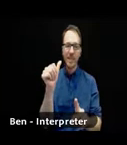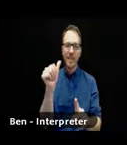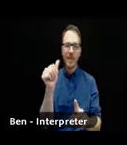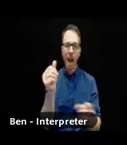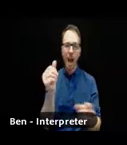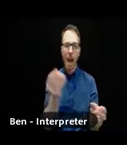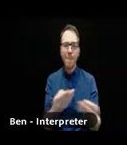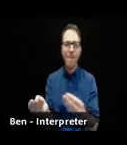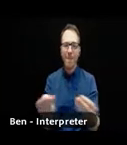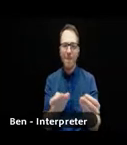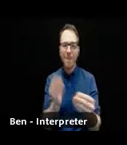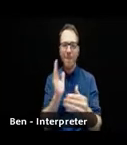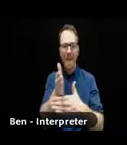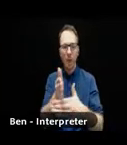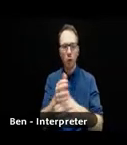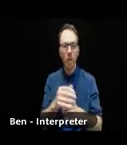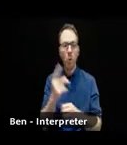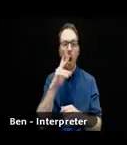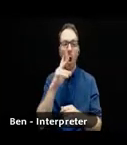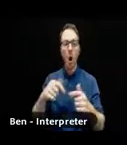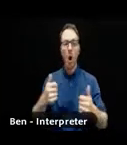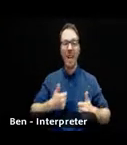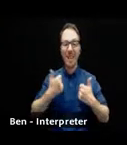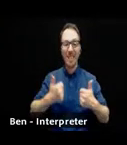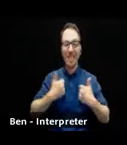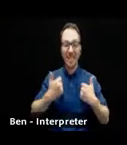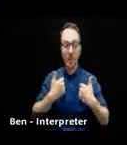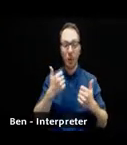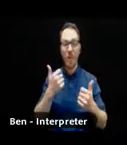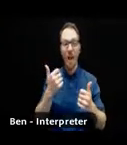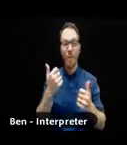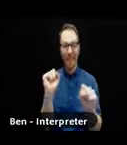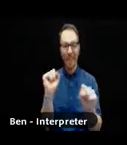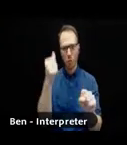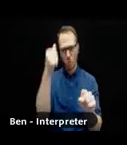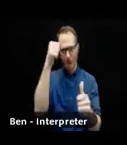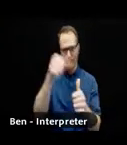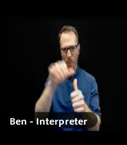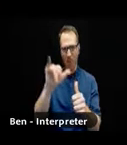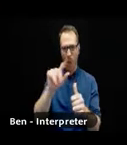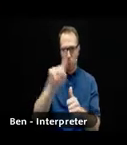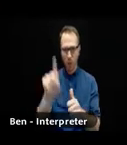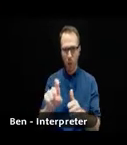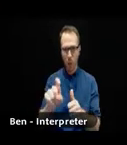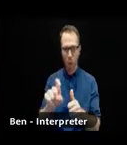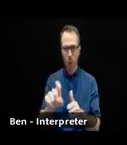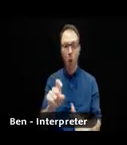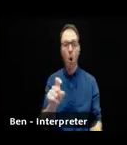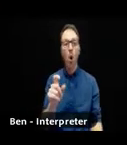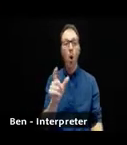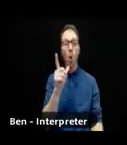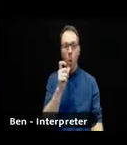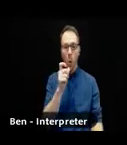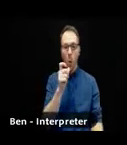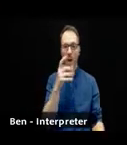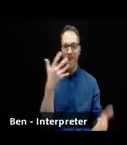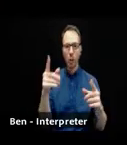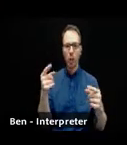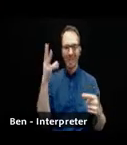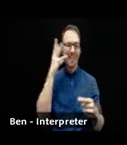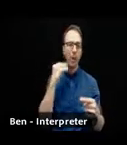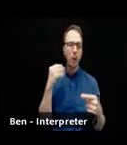survivor agency and safety, it is really, really important to remember that the questions are, who has been harmed and what do